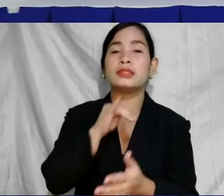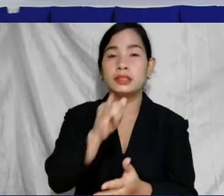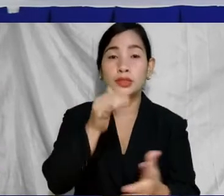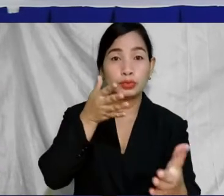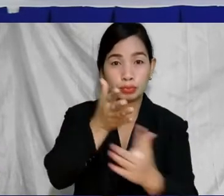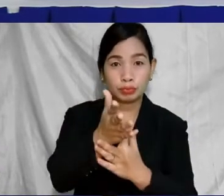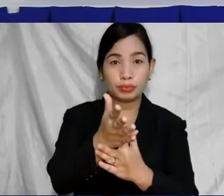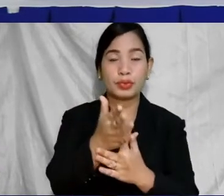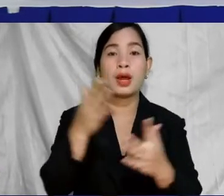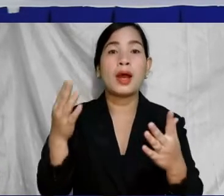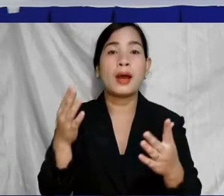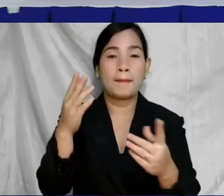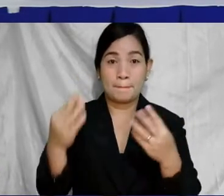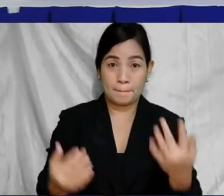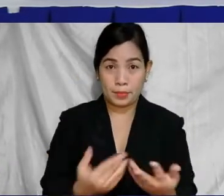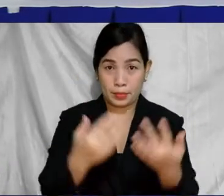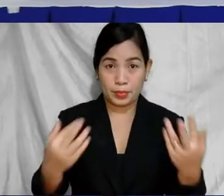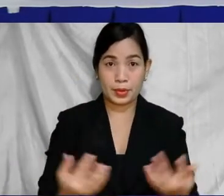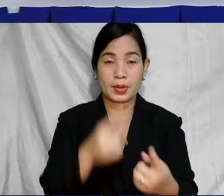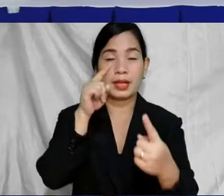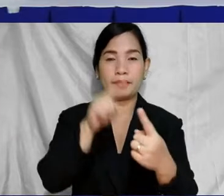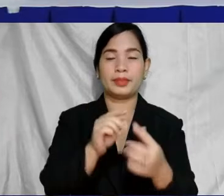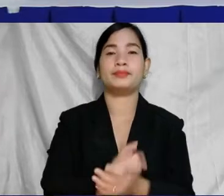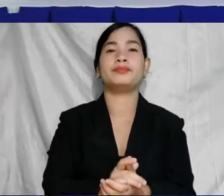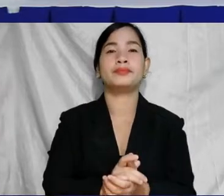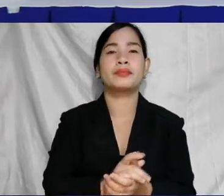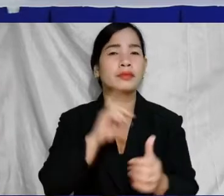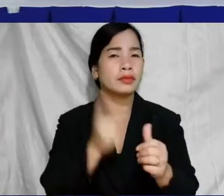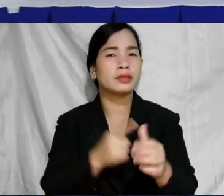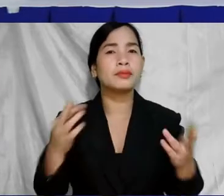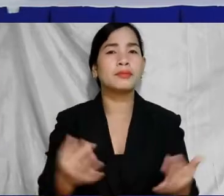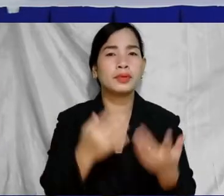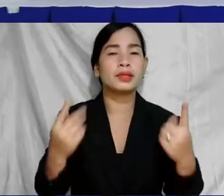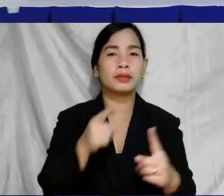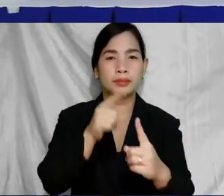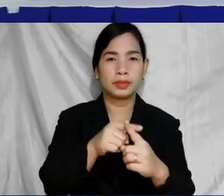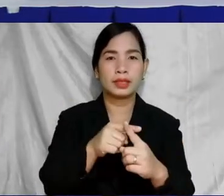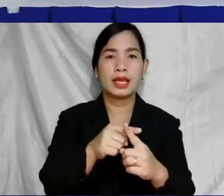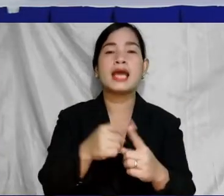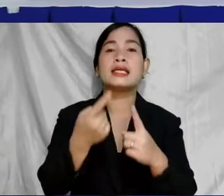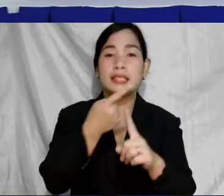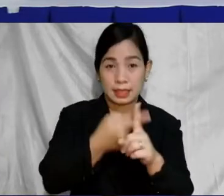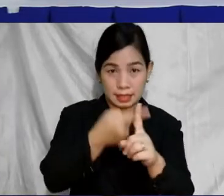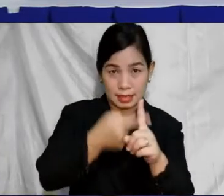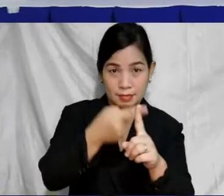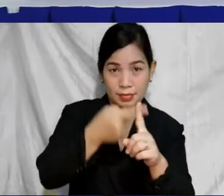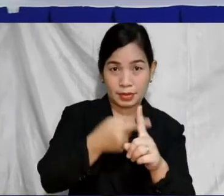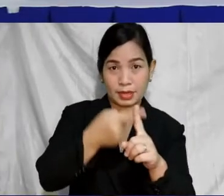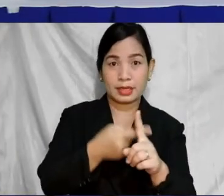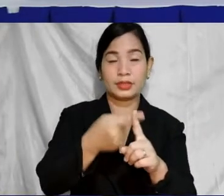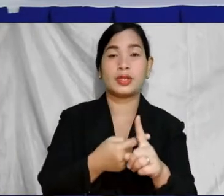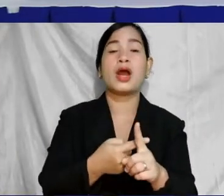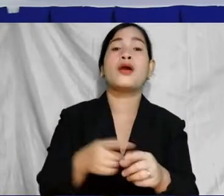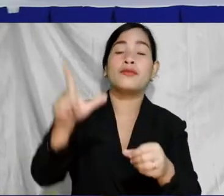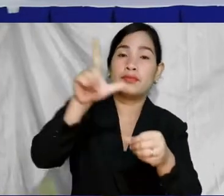melting point. Boiling point is the temperature at which the pressure exerted by the surroundings upon